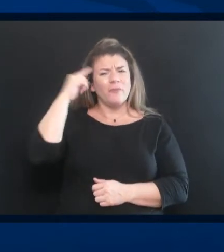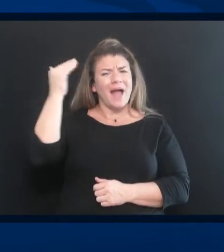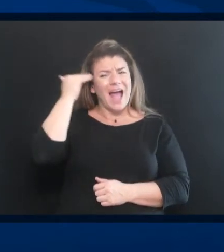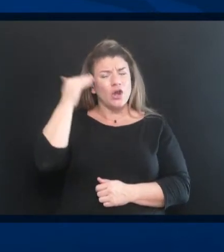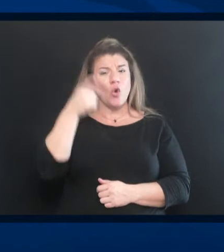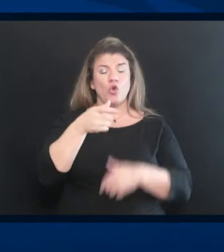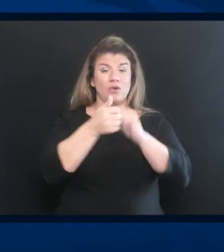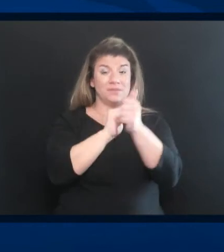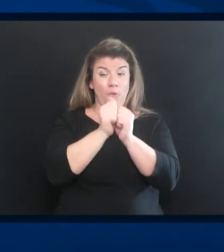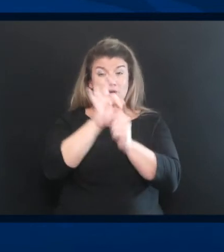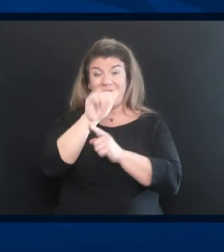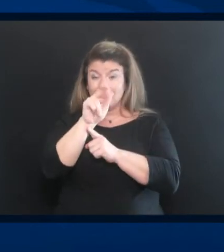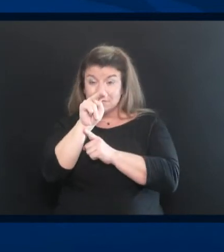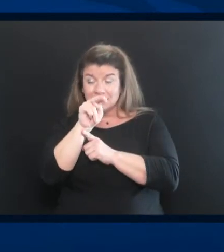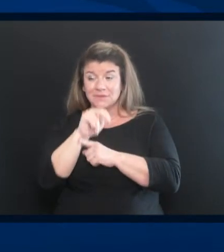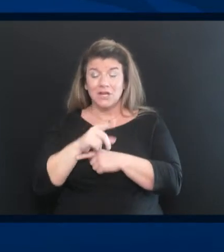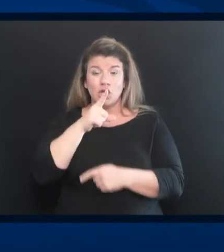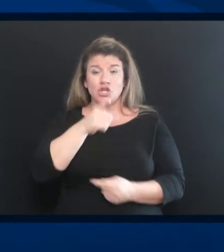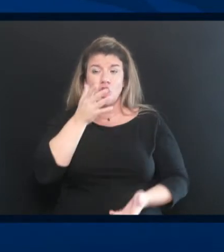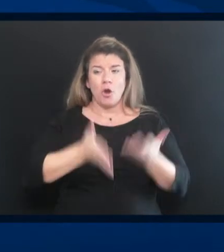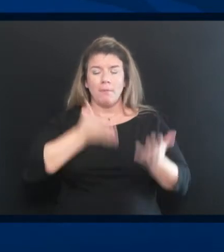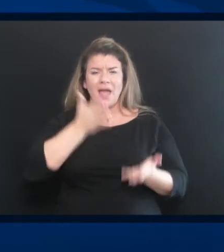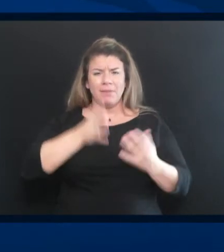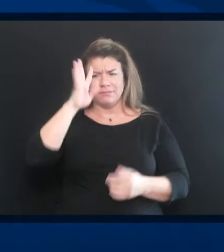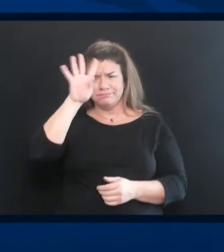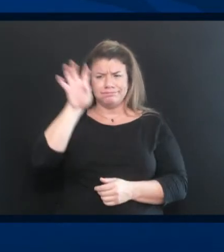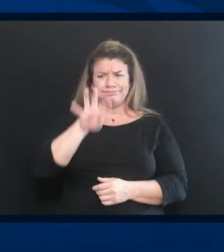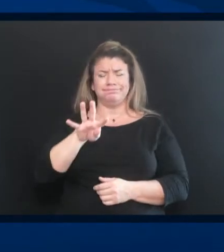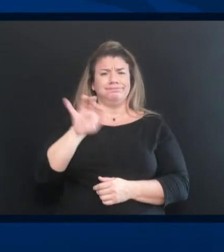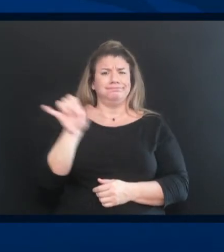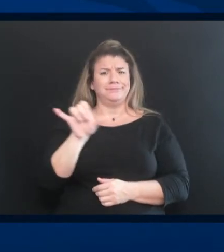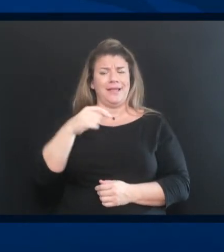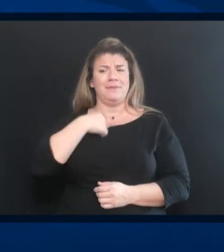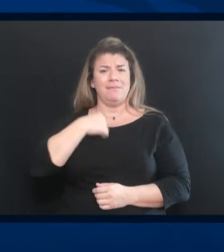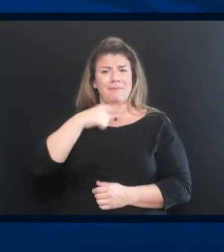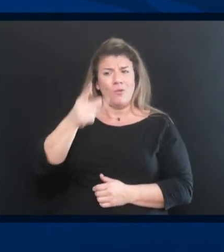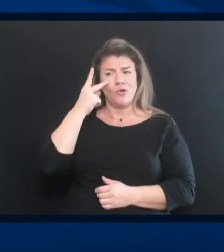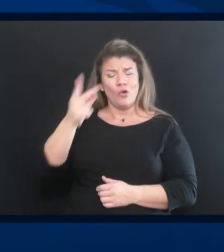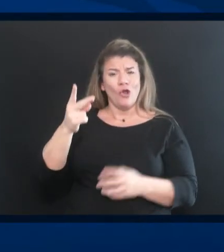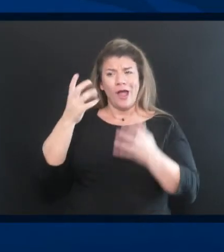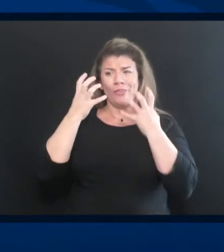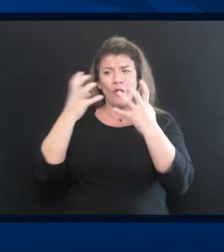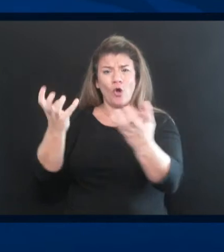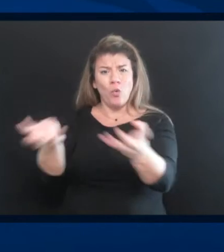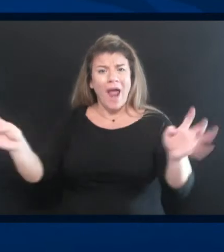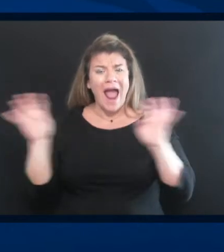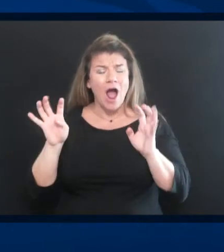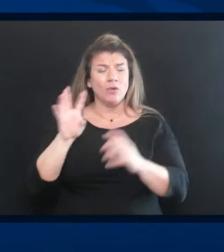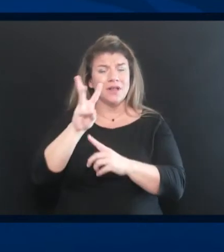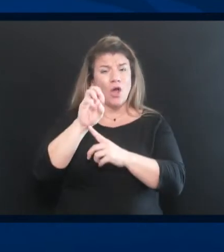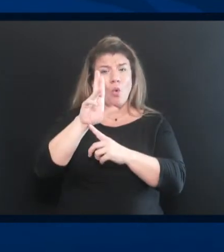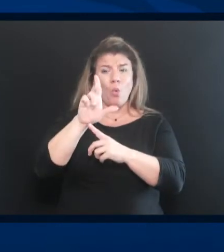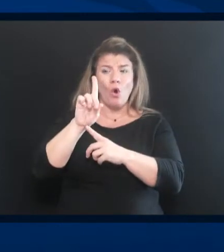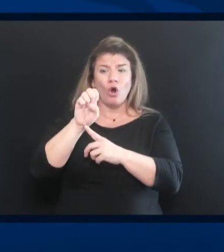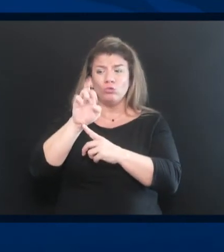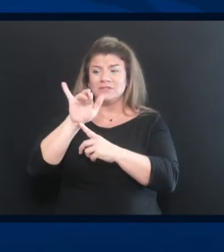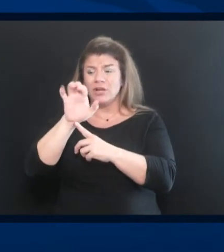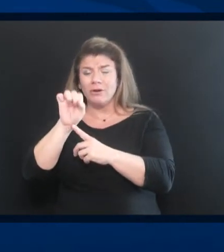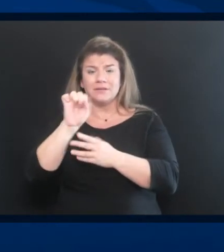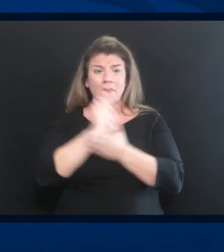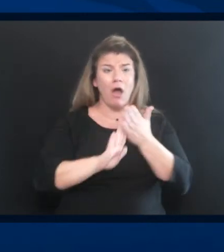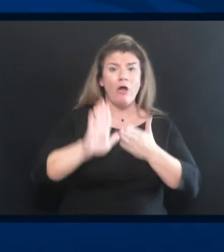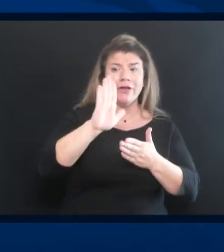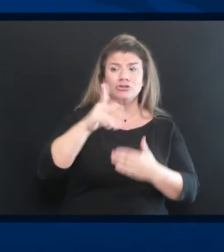sports fan, and you're maybe as perplexed as I am when you look at the big crowds at World Series and college and pro